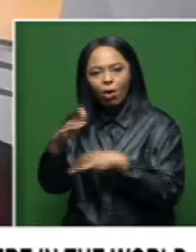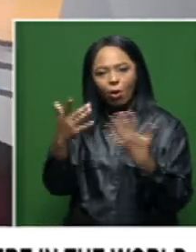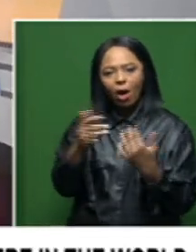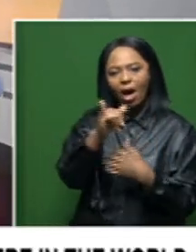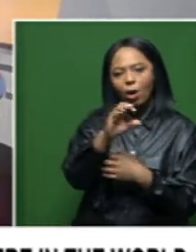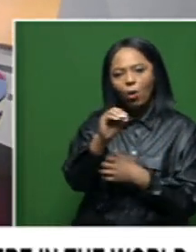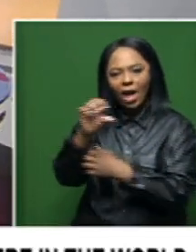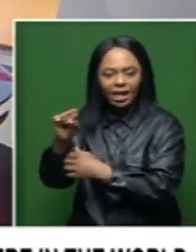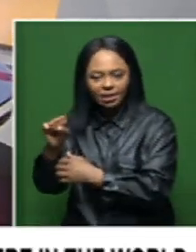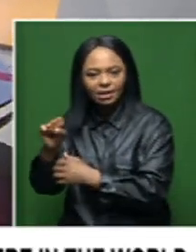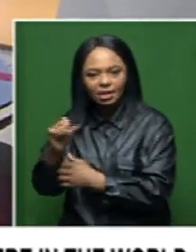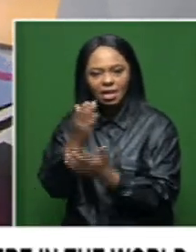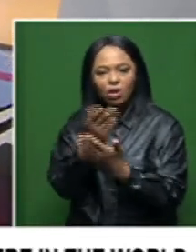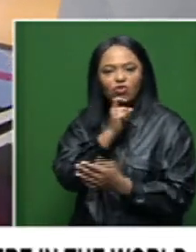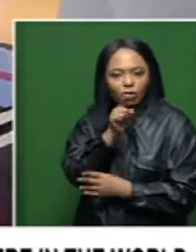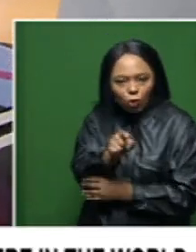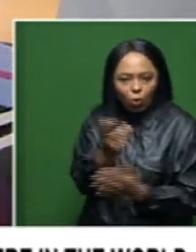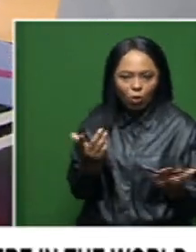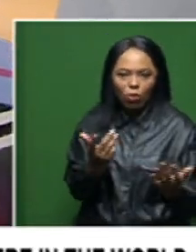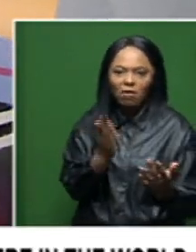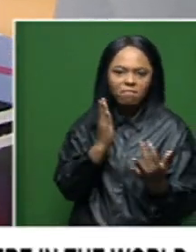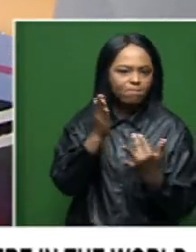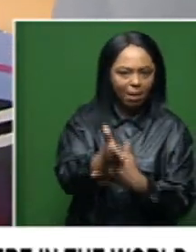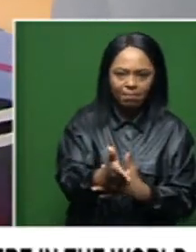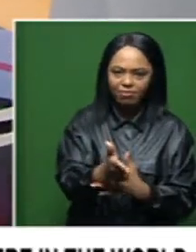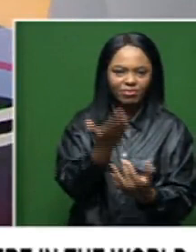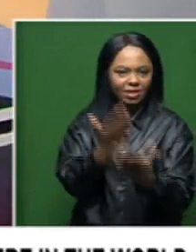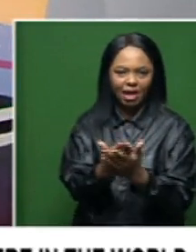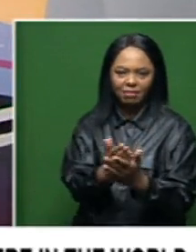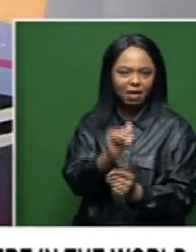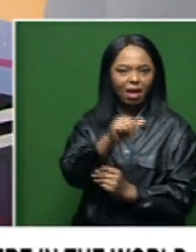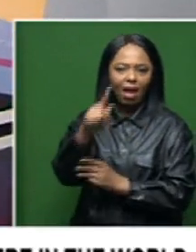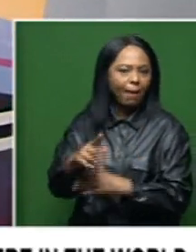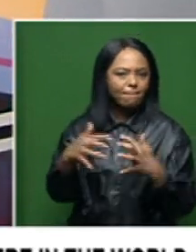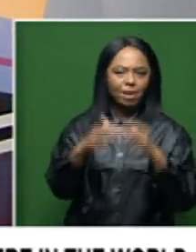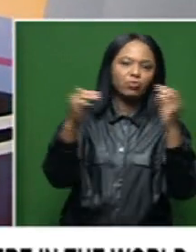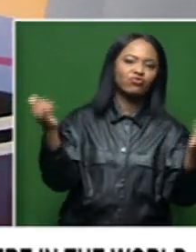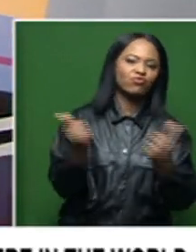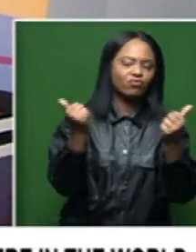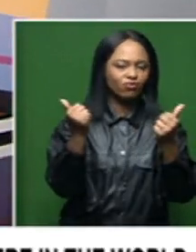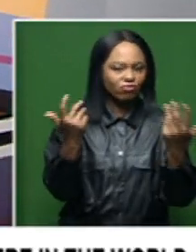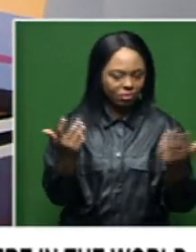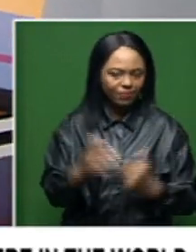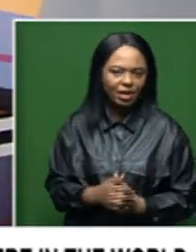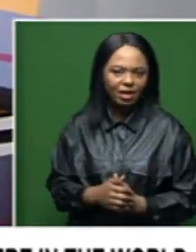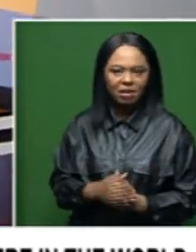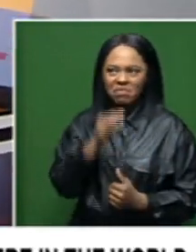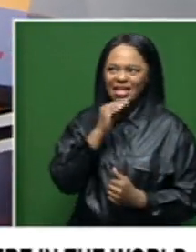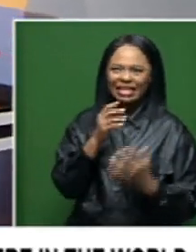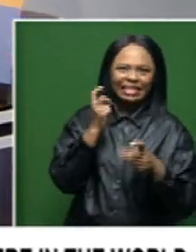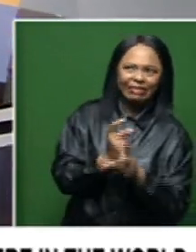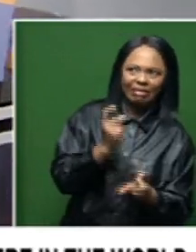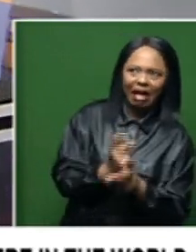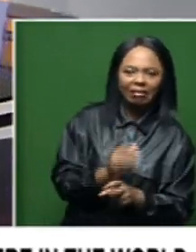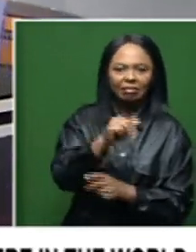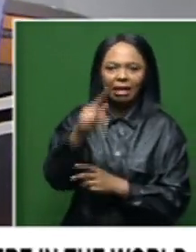a minute, you're ready to go. It's very straightforward. So that's the other thing. It is not a cluttered app, right? Which is